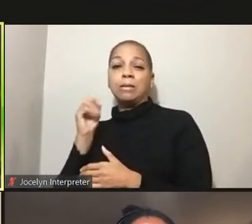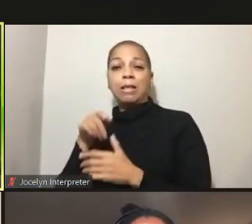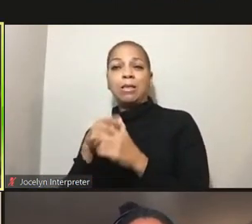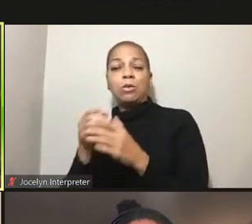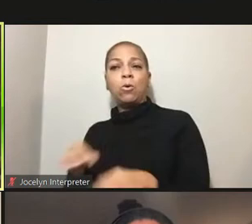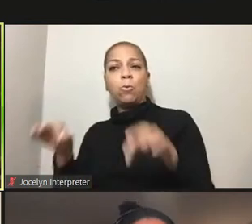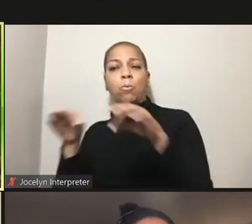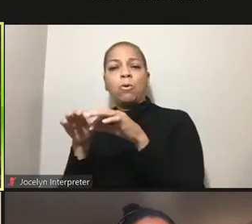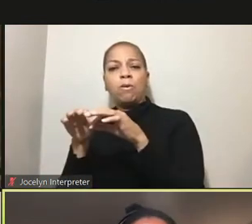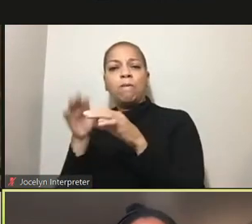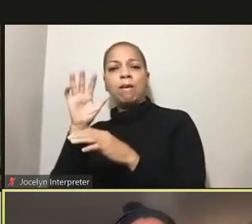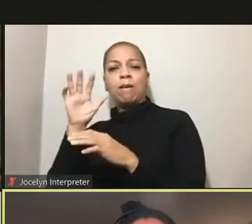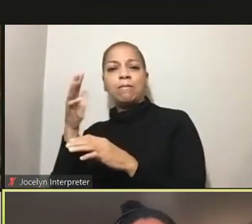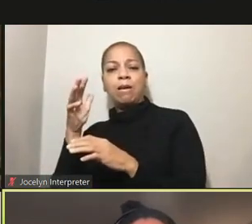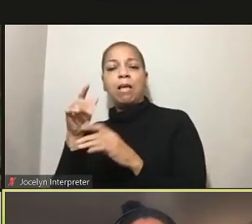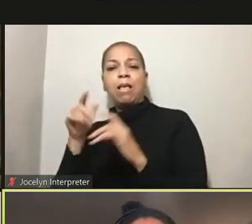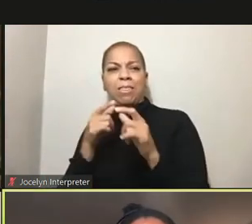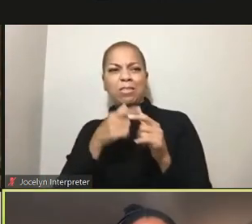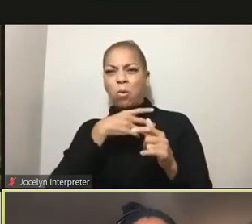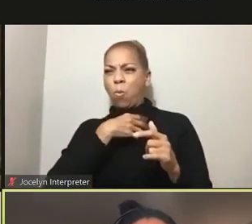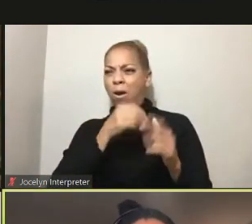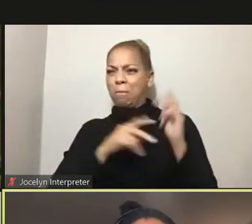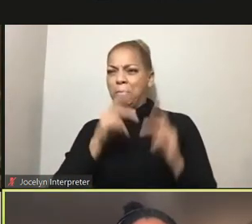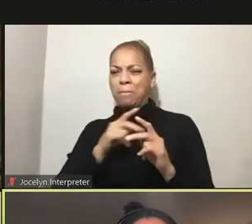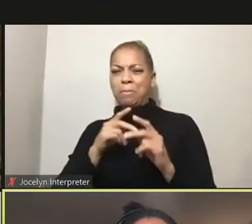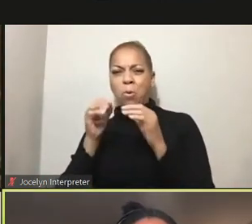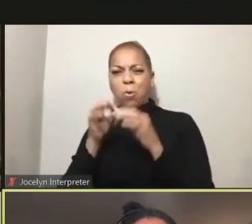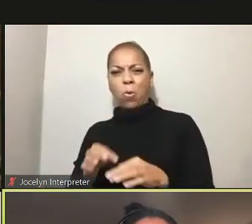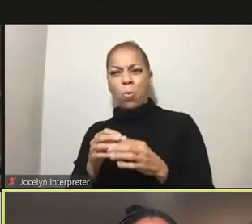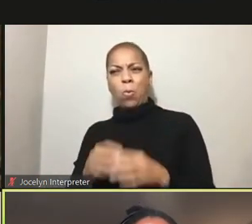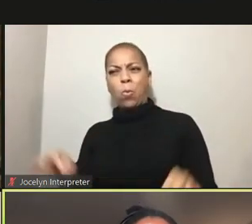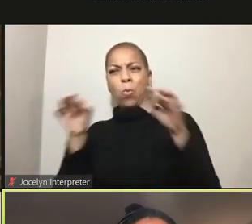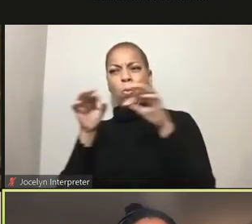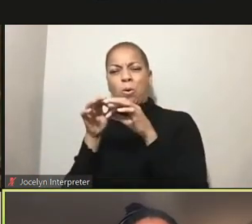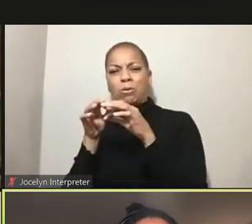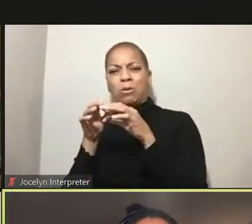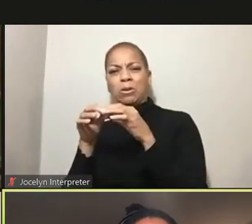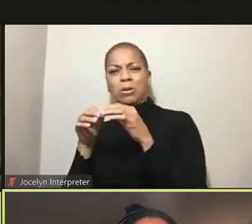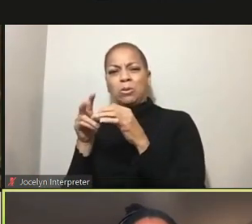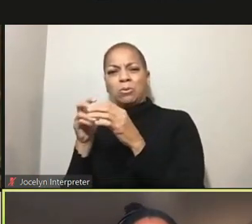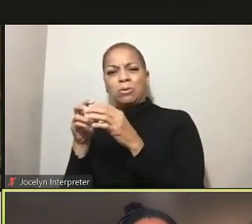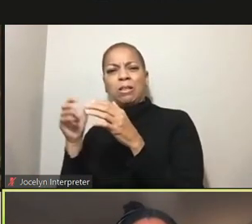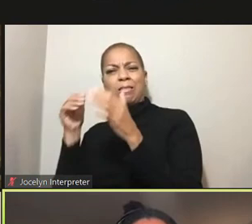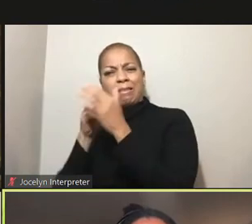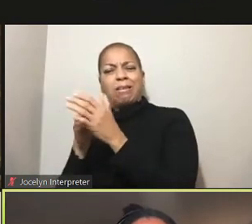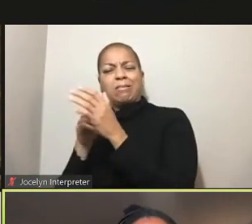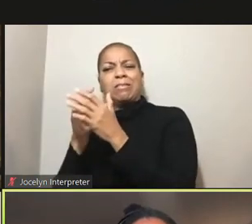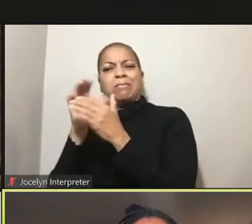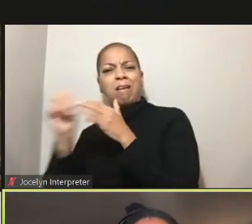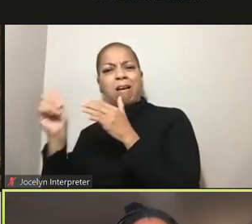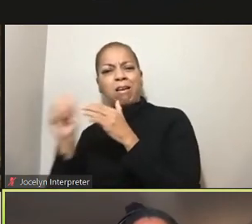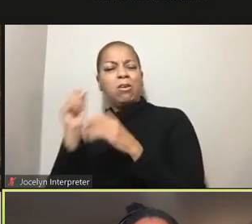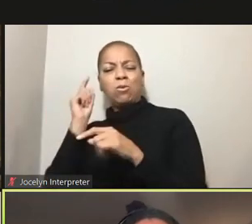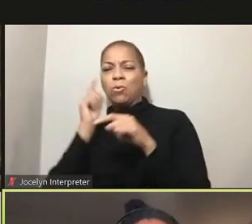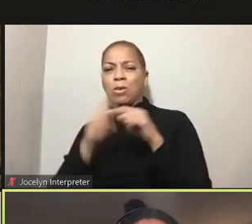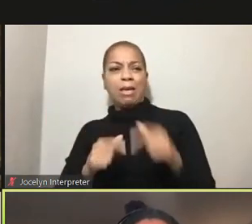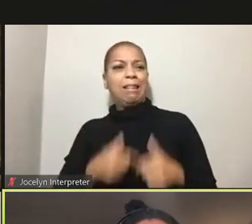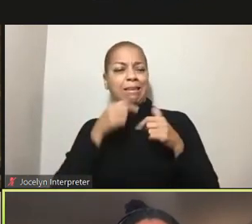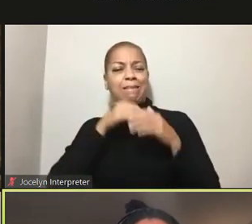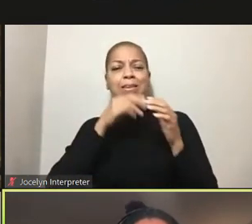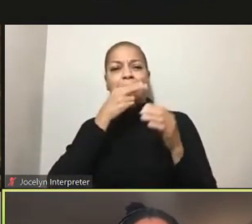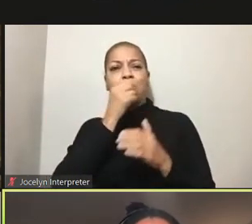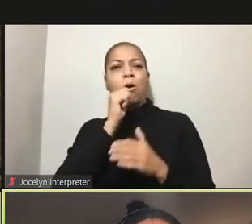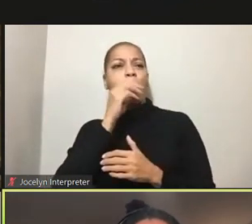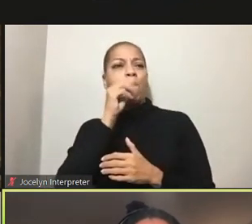you be worth 200 some odd thousand dollars. You right. cannot live in Harlem and have this, you cannot be a wandering